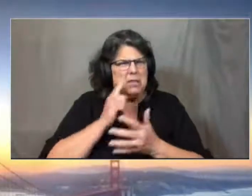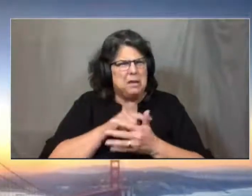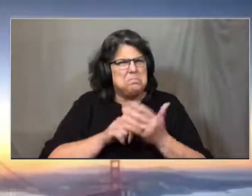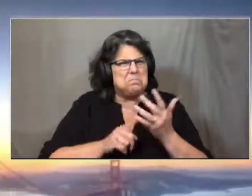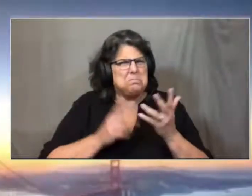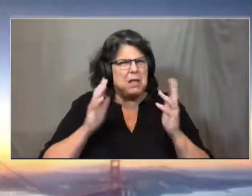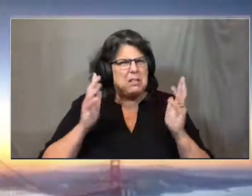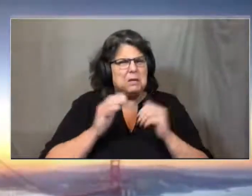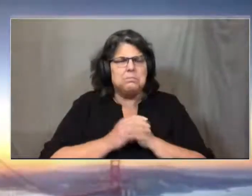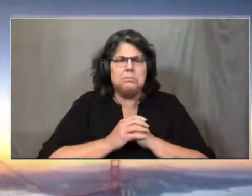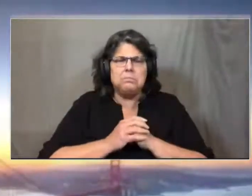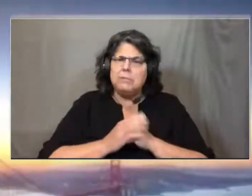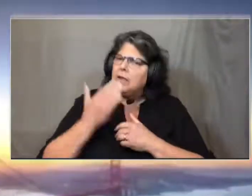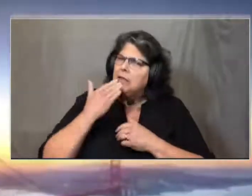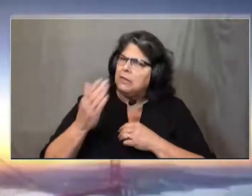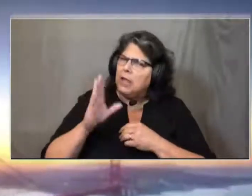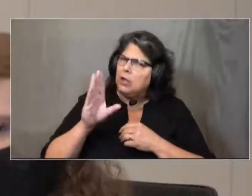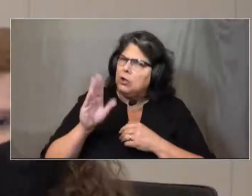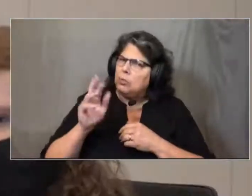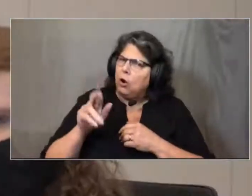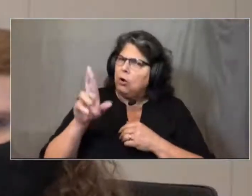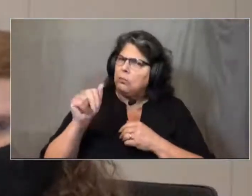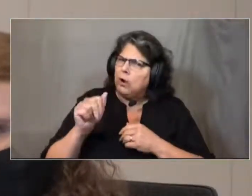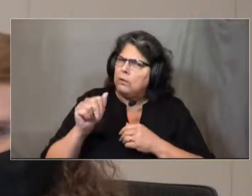Thank you, Barbara. You're welcome.